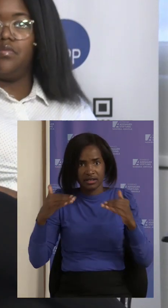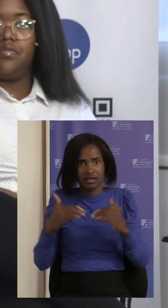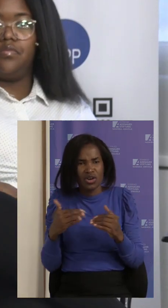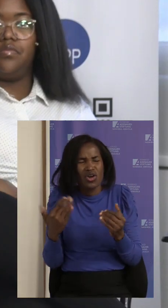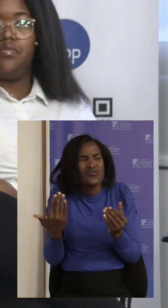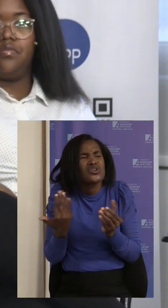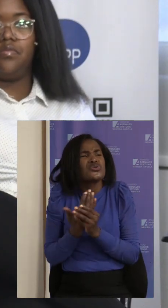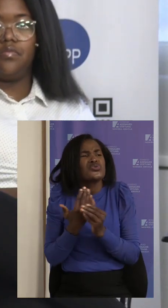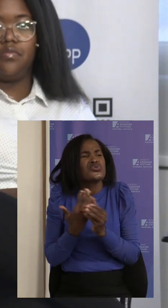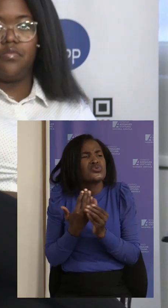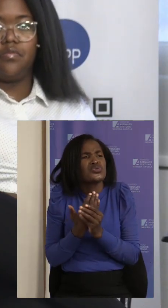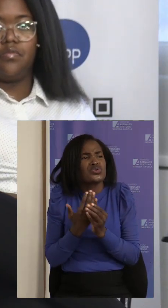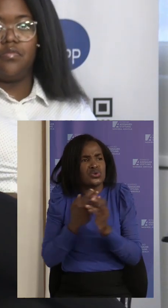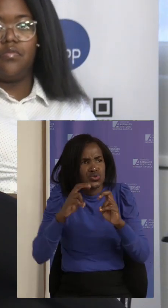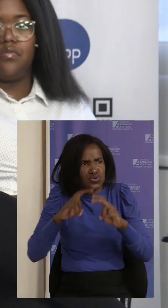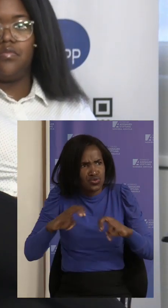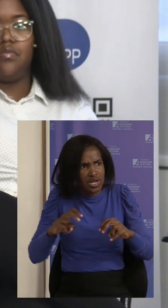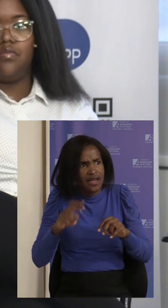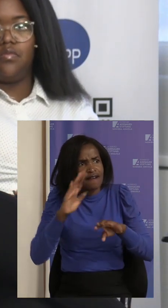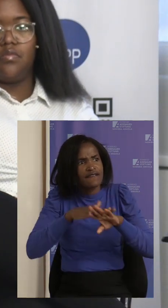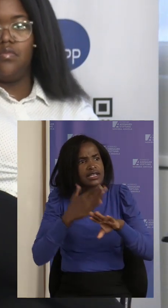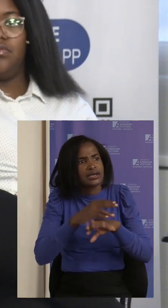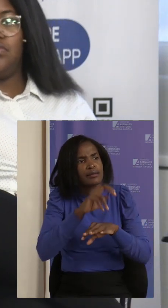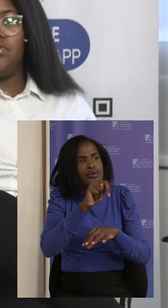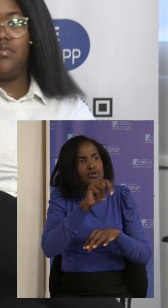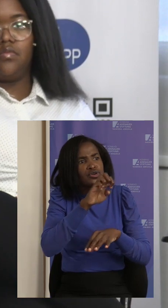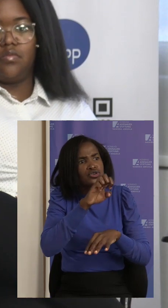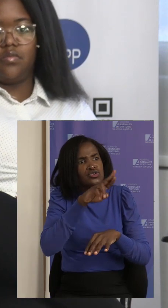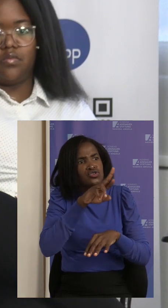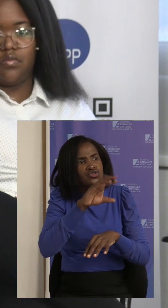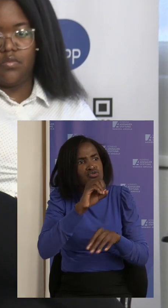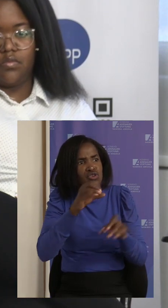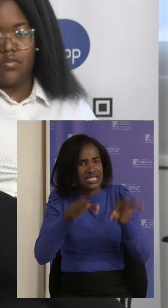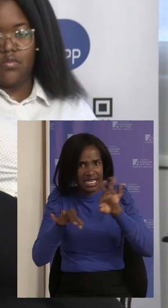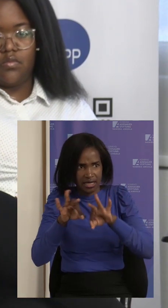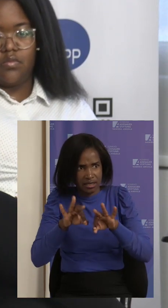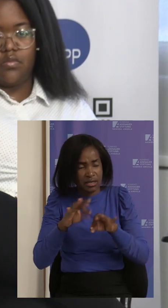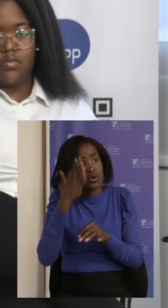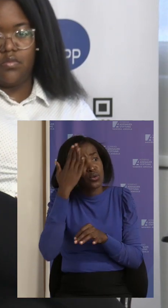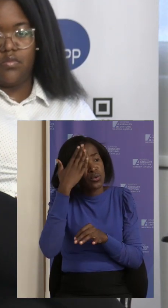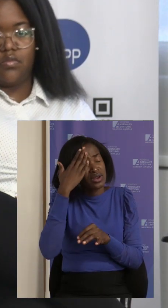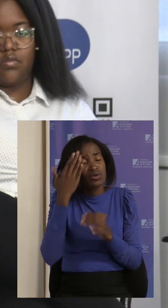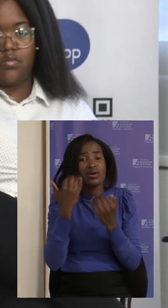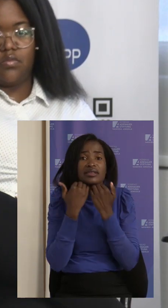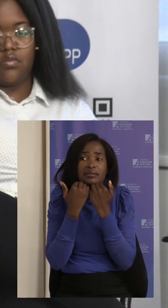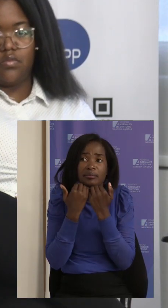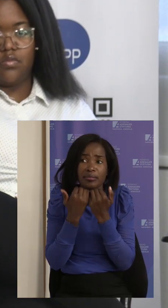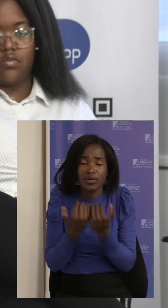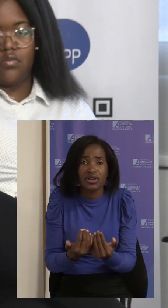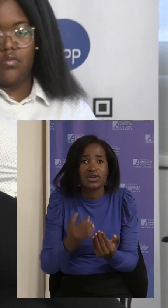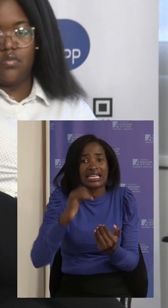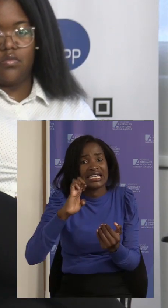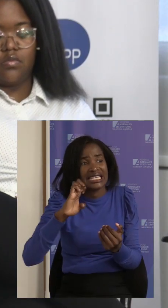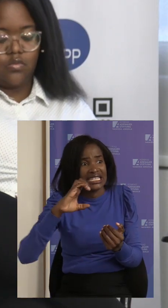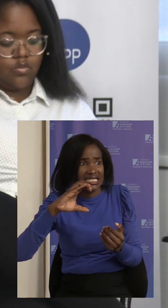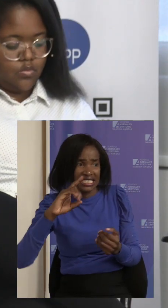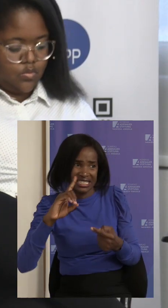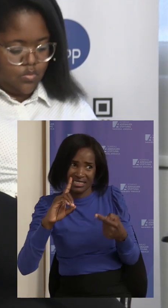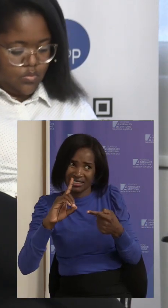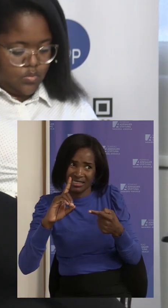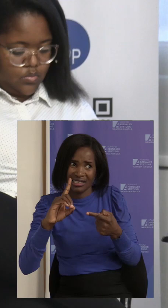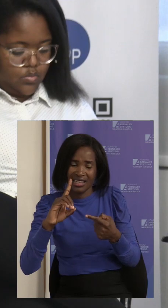research. For example, in neuroscience, we know that importance of ECD, that